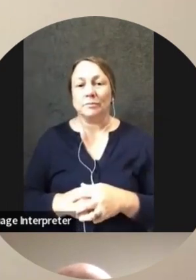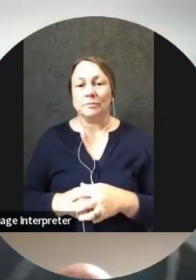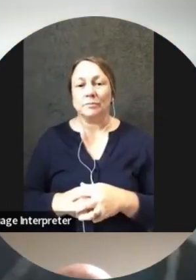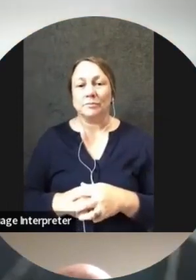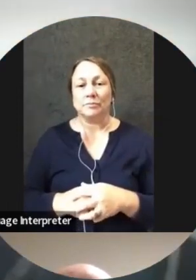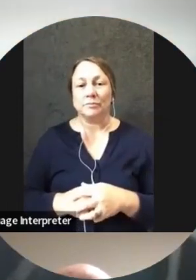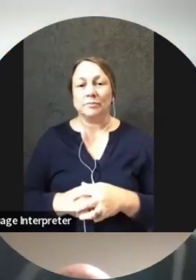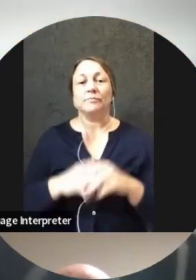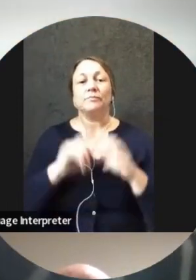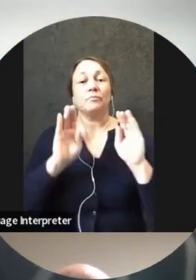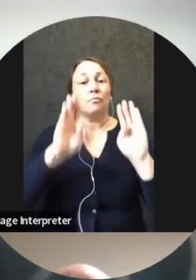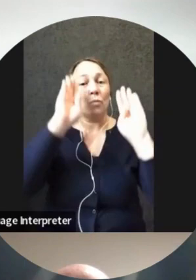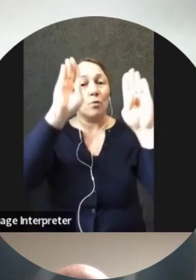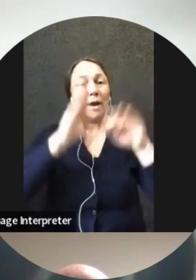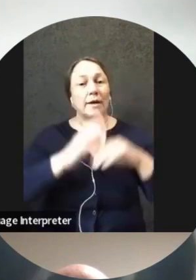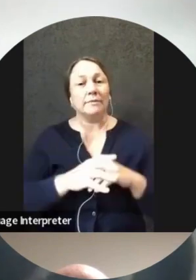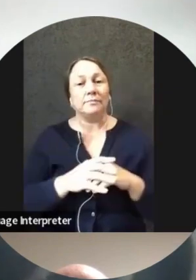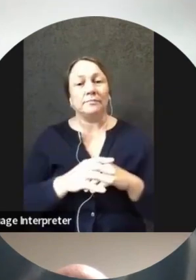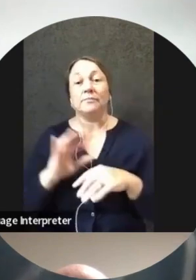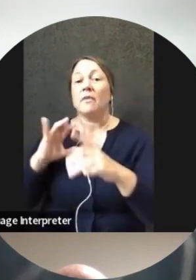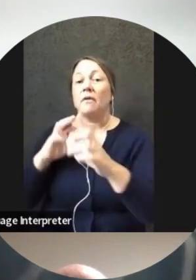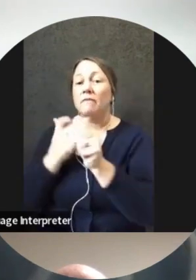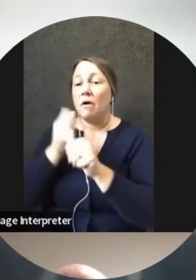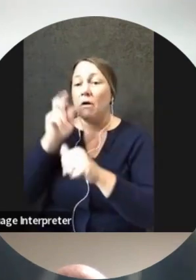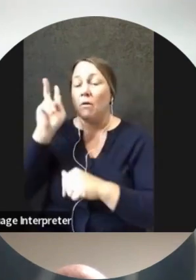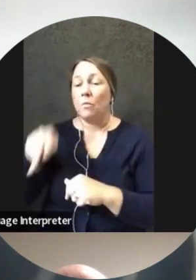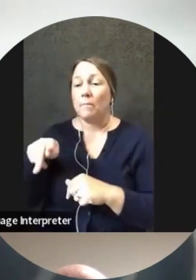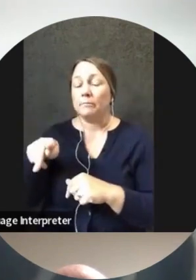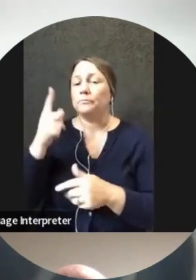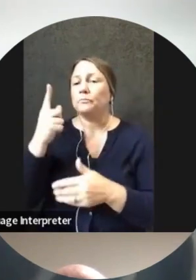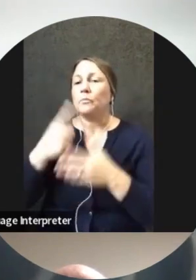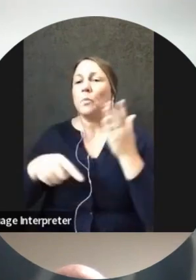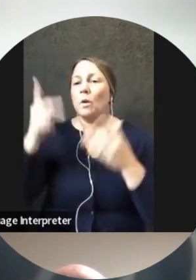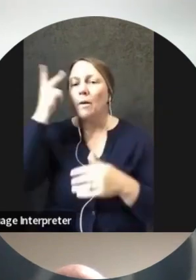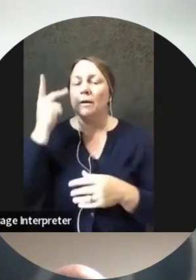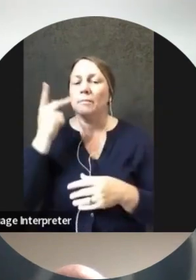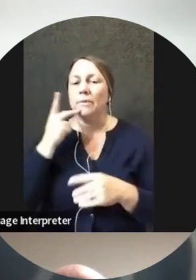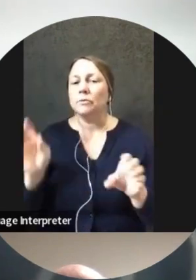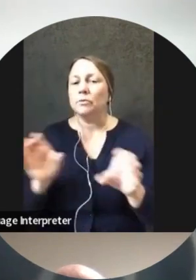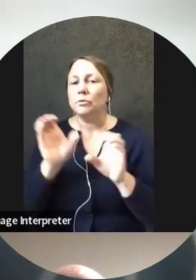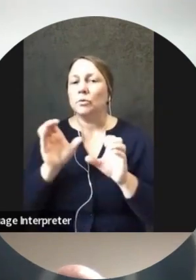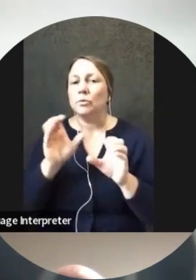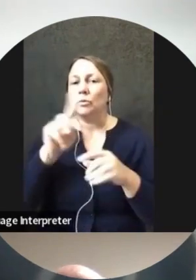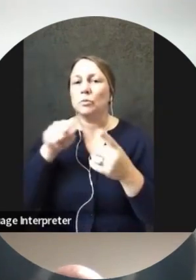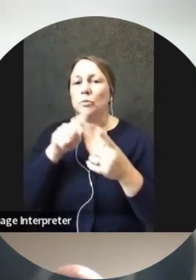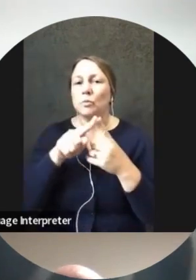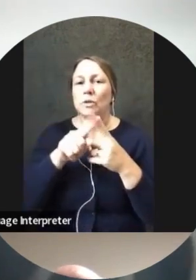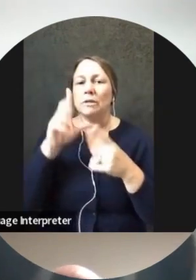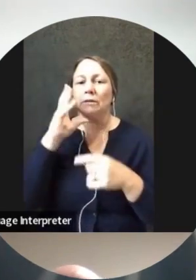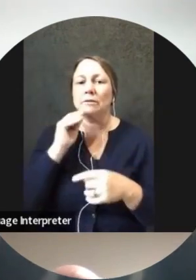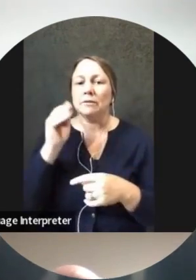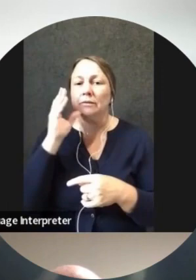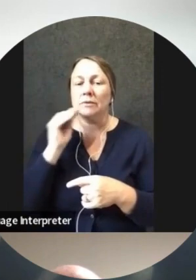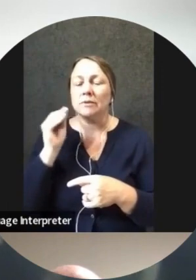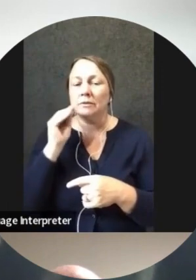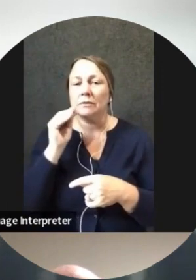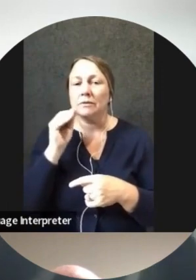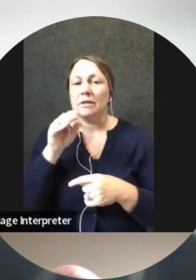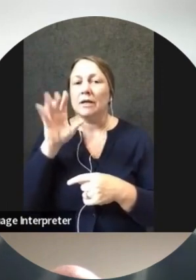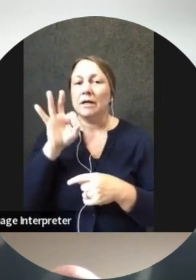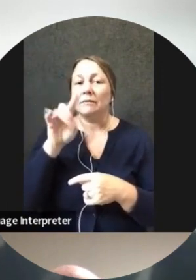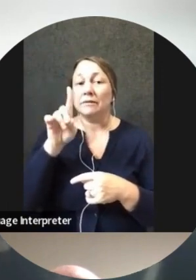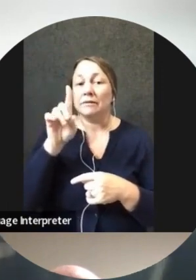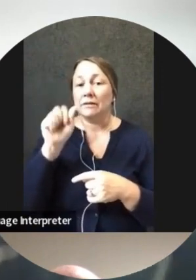Okay, great. And then a follow-up is, what do parents do if they experience FBA, BIP, and it is not added to